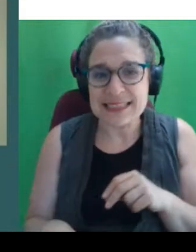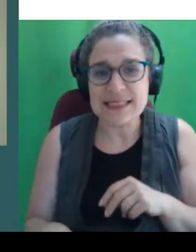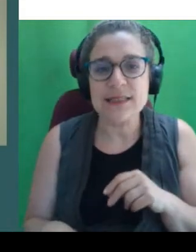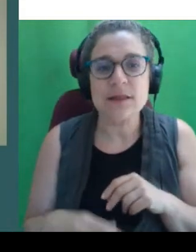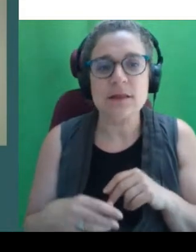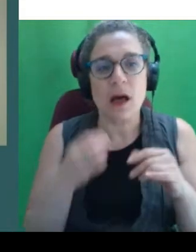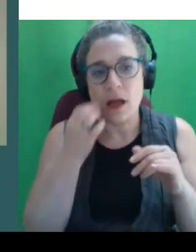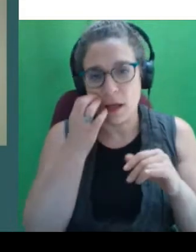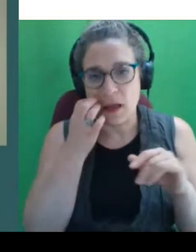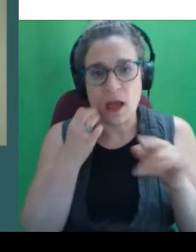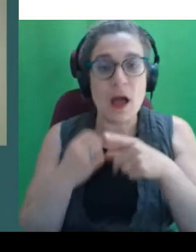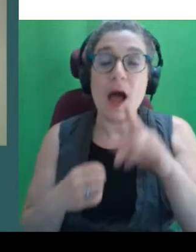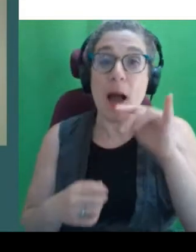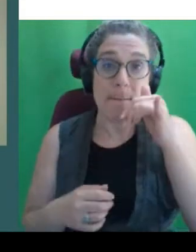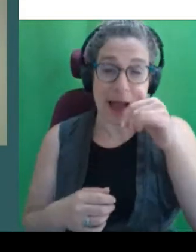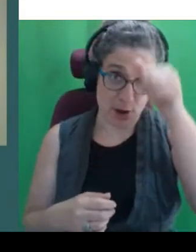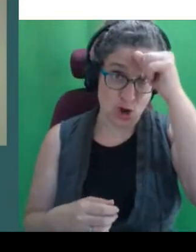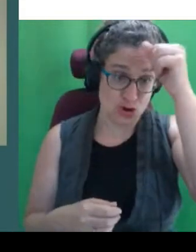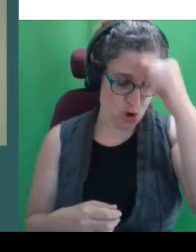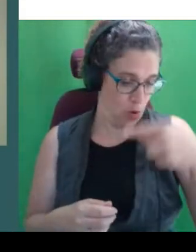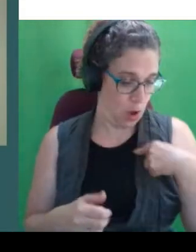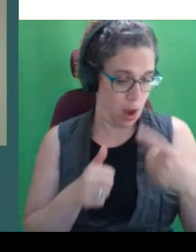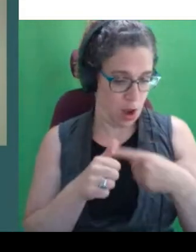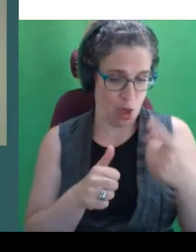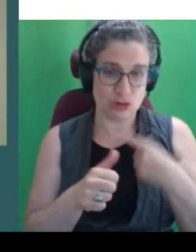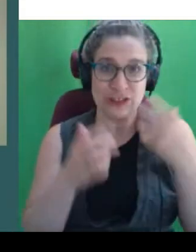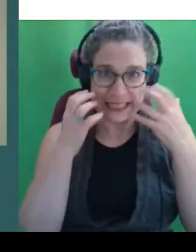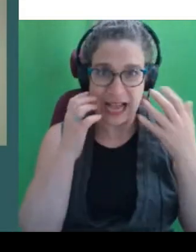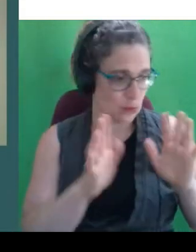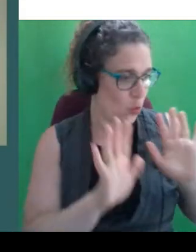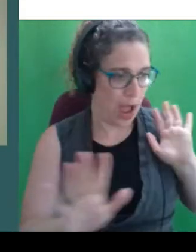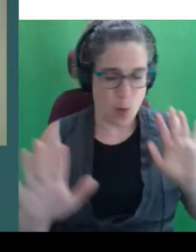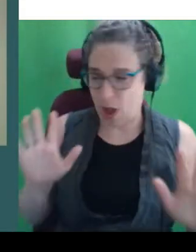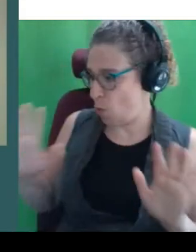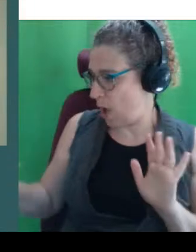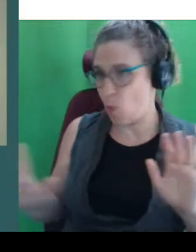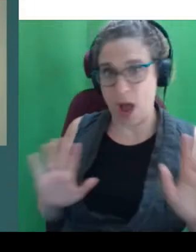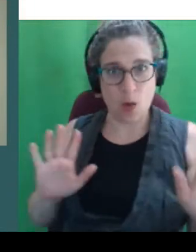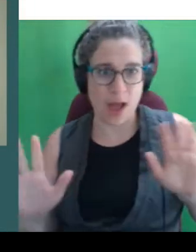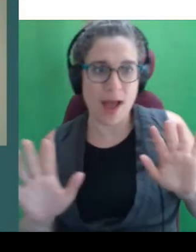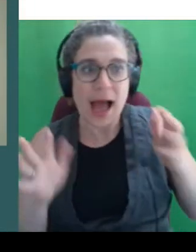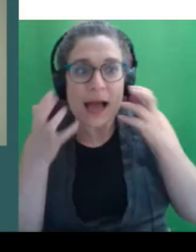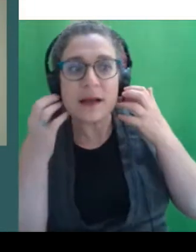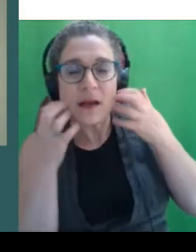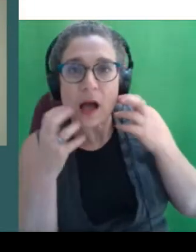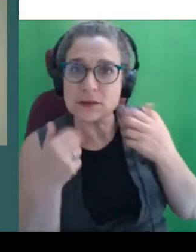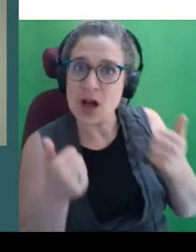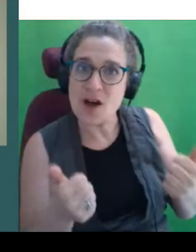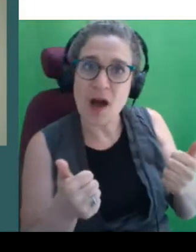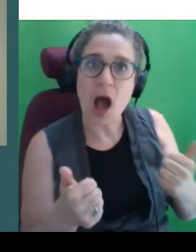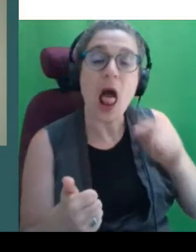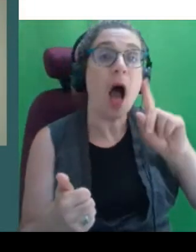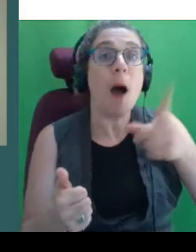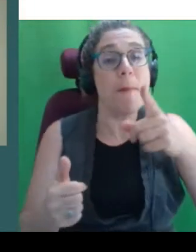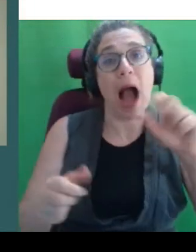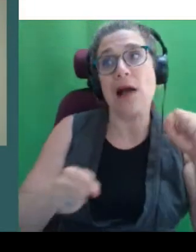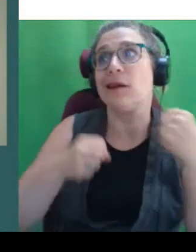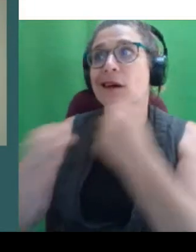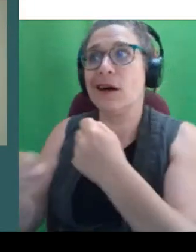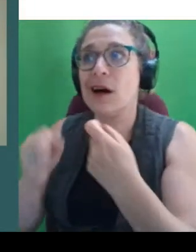They might know they're allergic to cats, keep away from cats at all costs, etc. But they do a raid, and this little